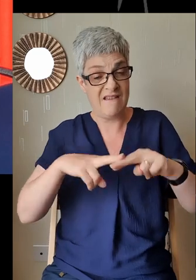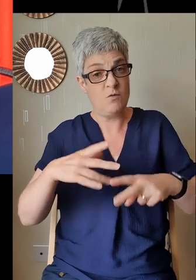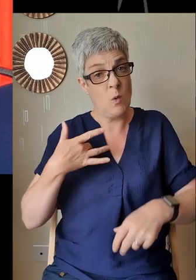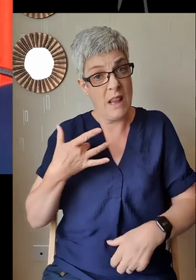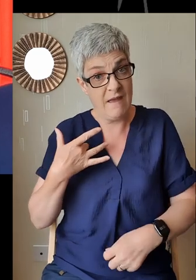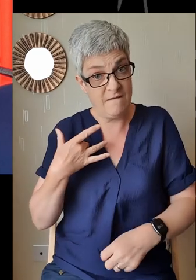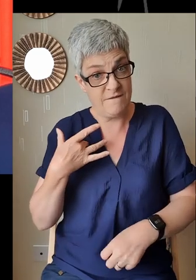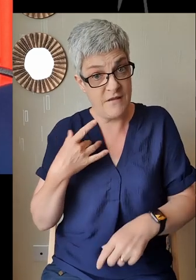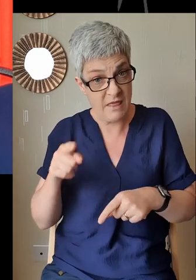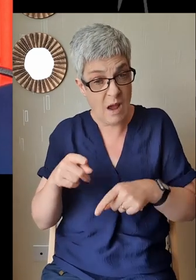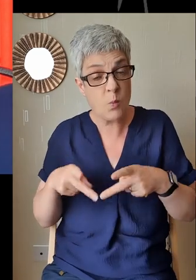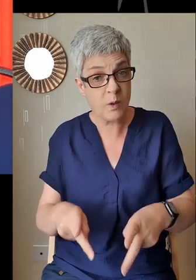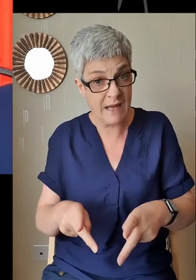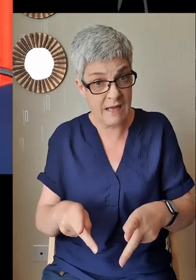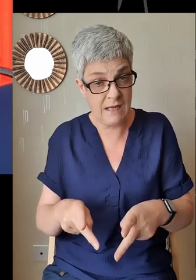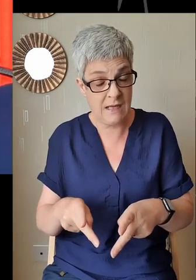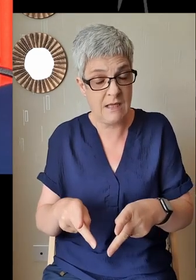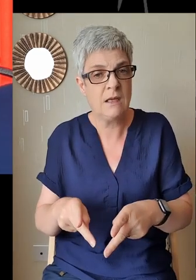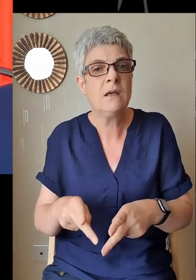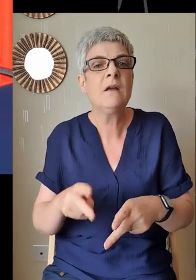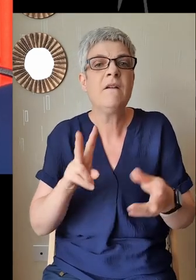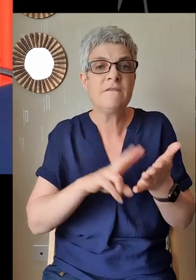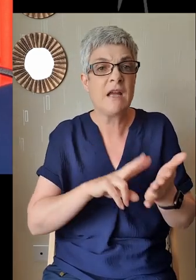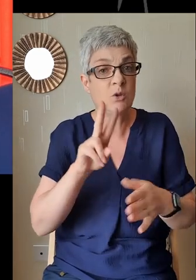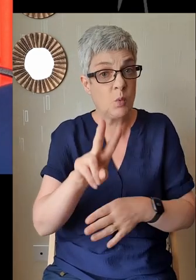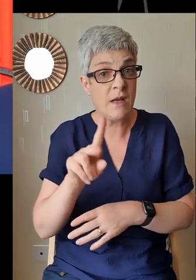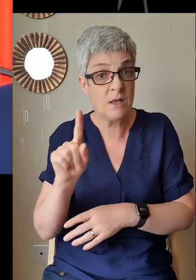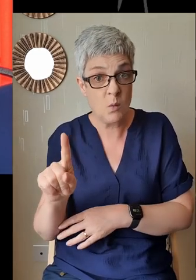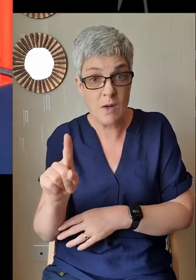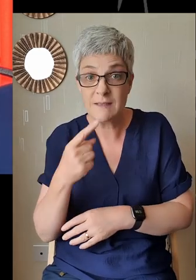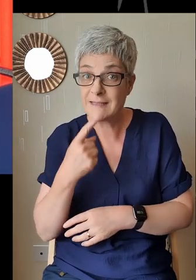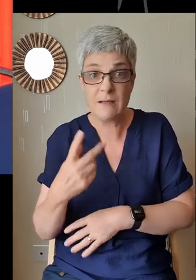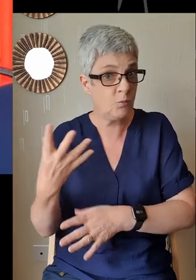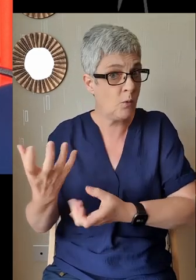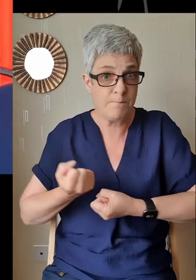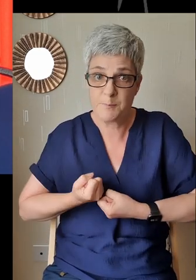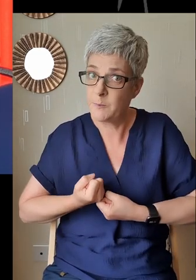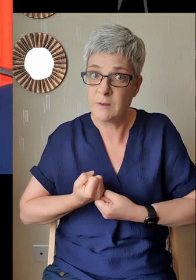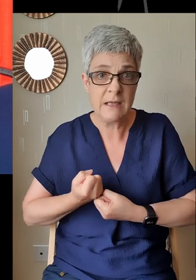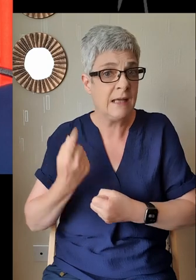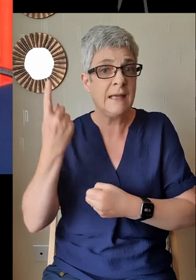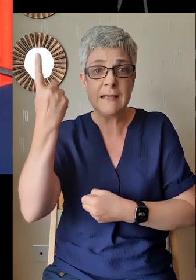actions, he says in verse 21, will not inherit the kingdom of God.